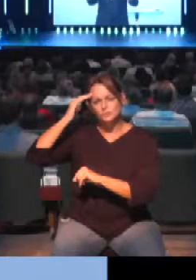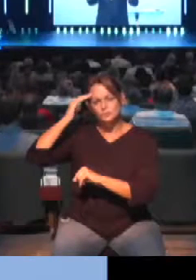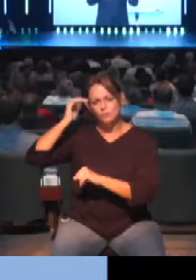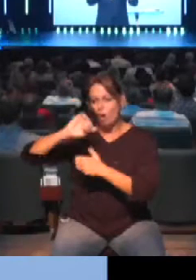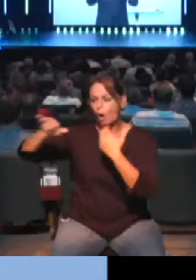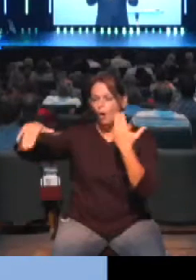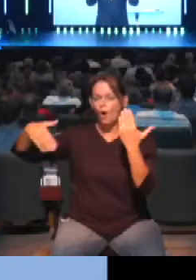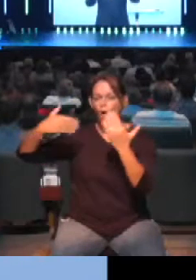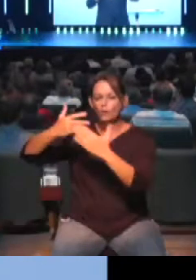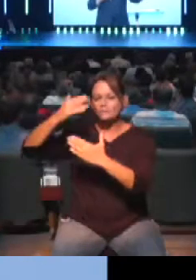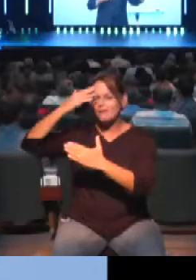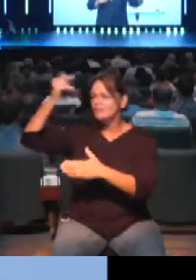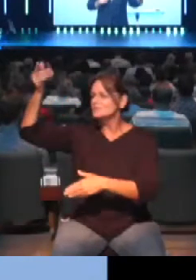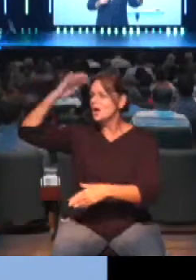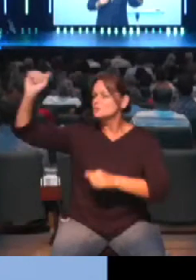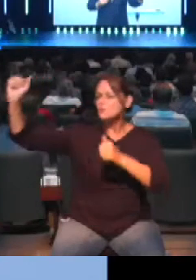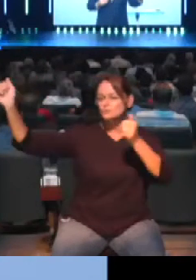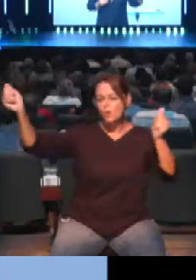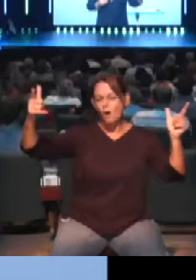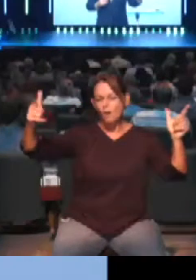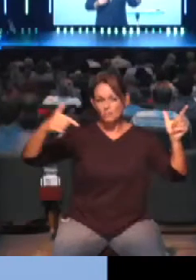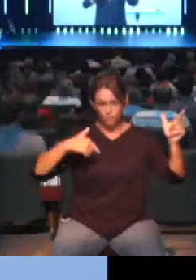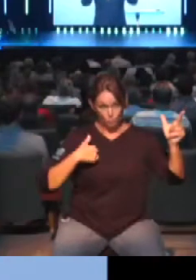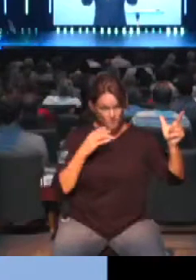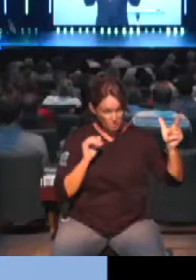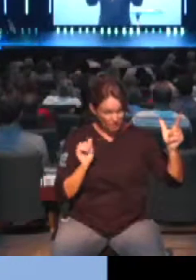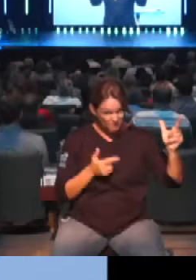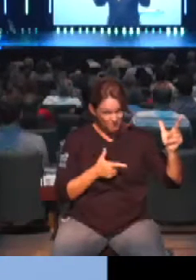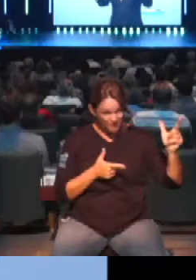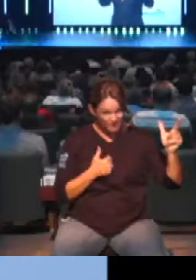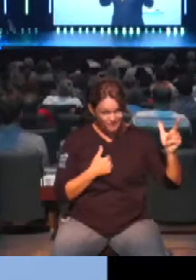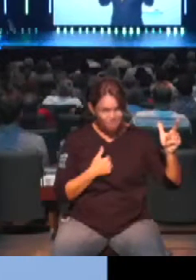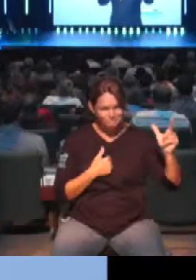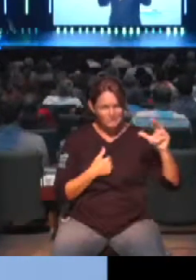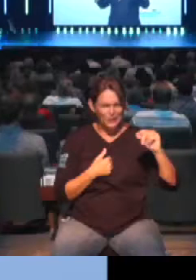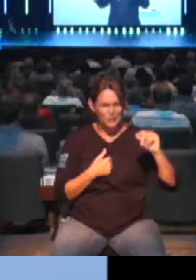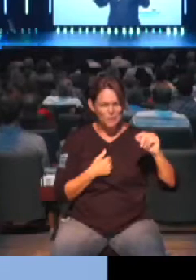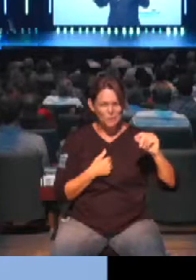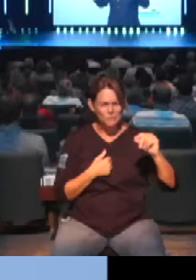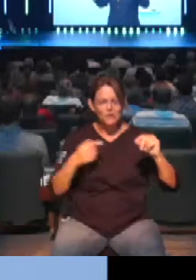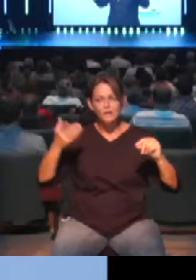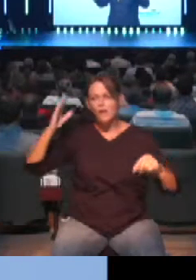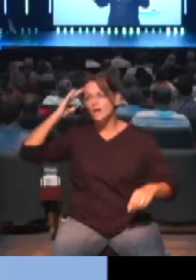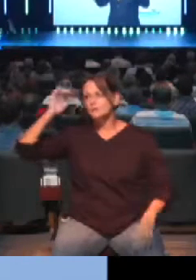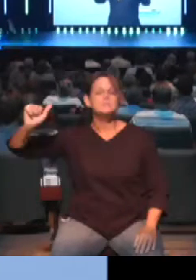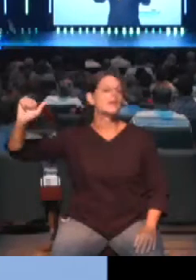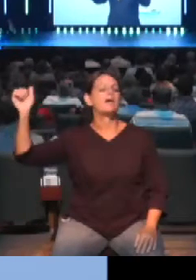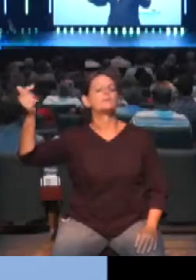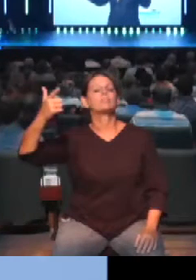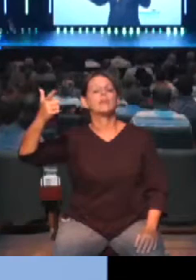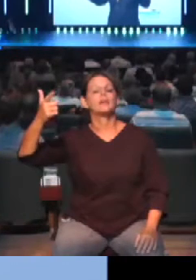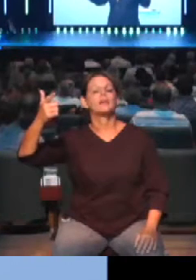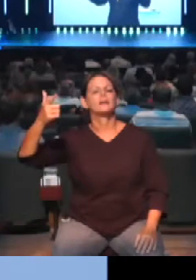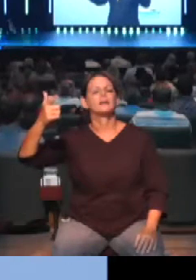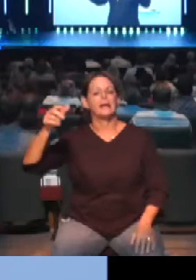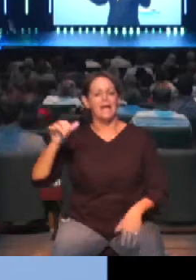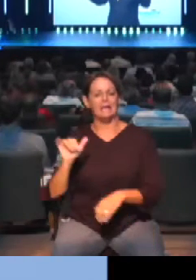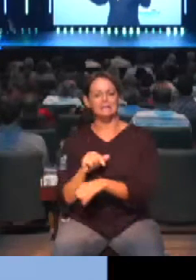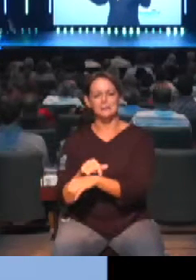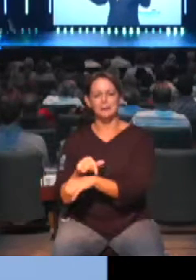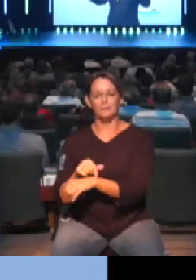all knowledge. God knows everything. I don't know if you ever thought about this, but God knows everything at the same time.